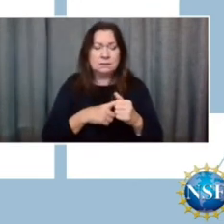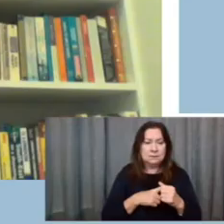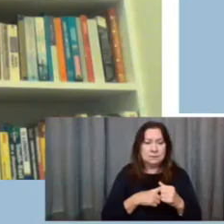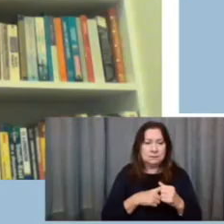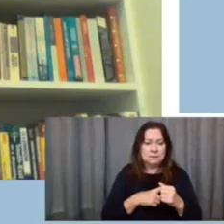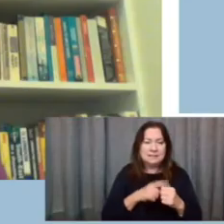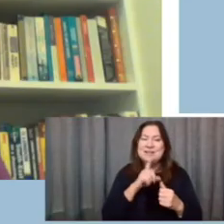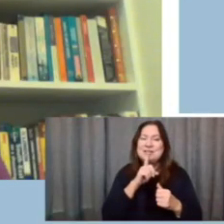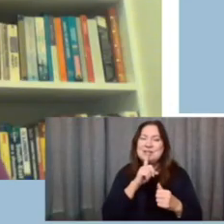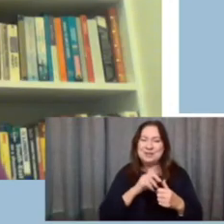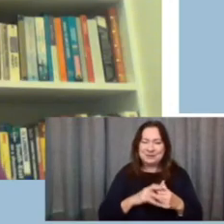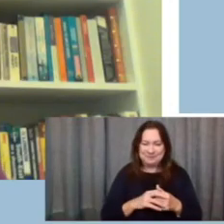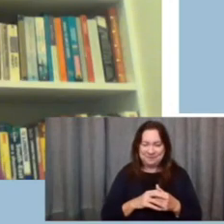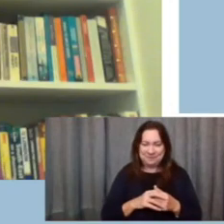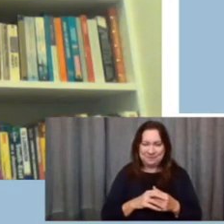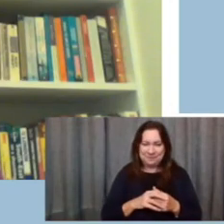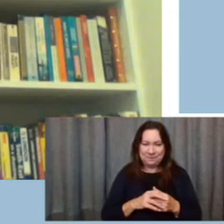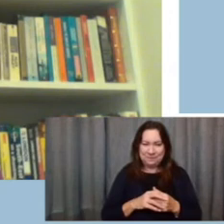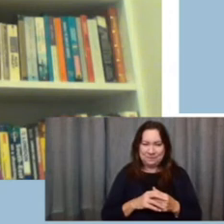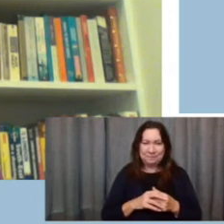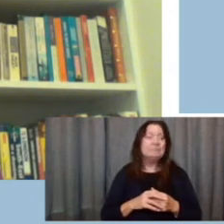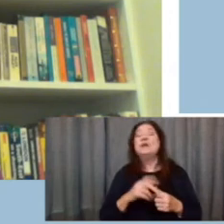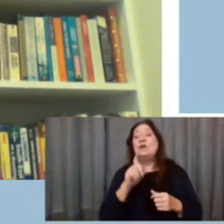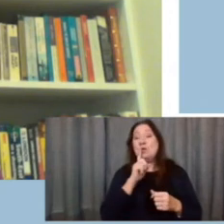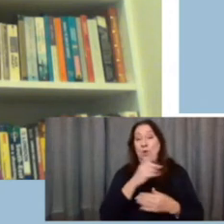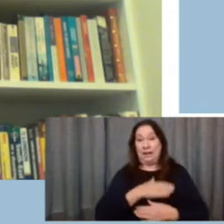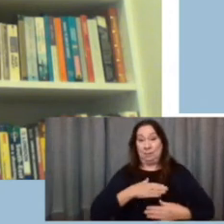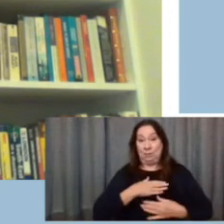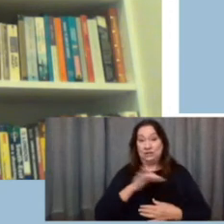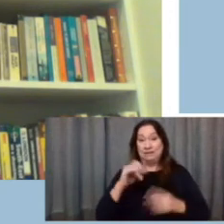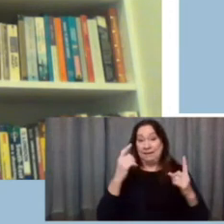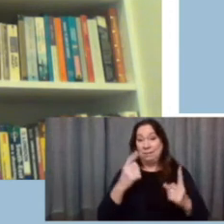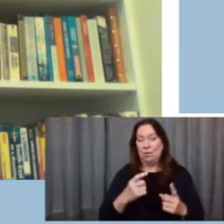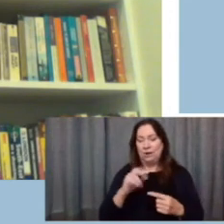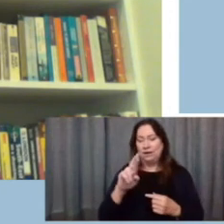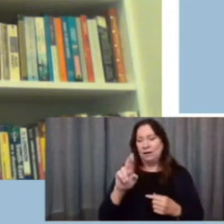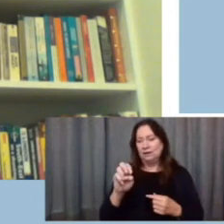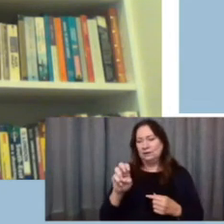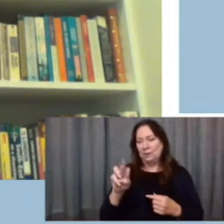Sure. I really appreciate that point, Remy. Thank you.